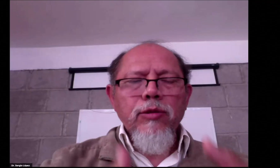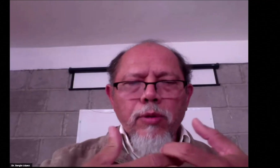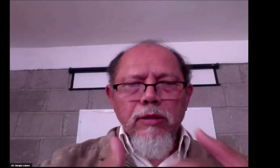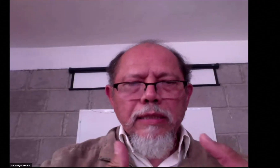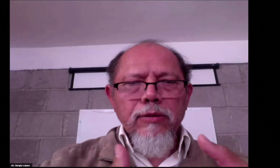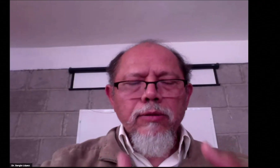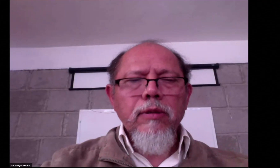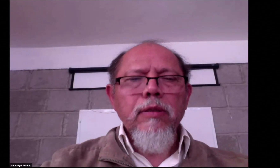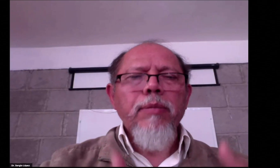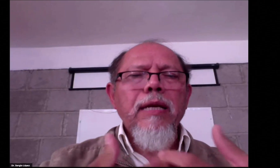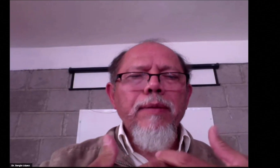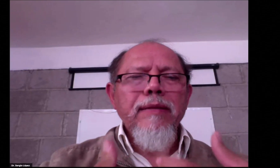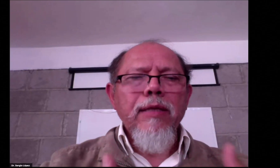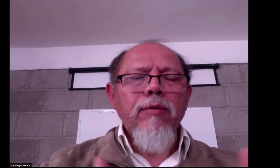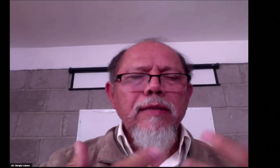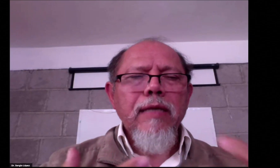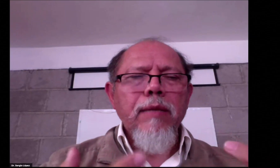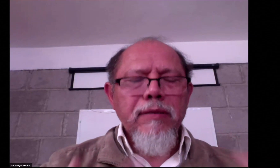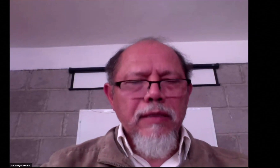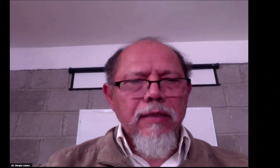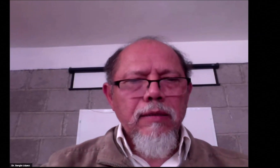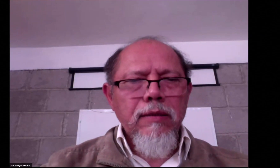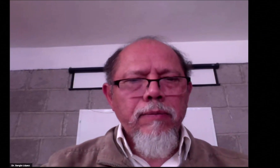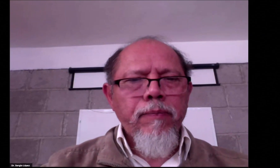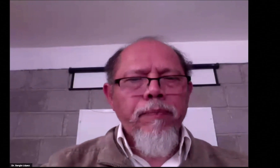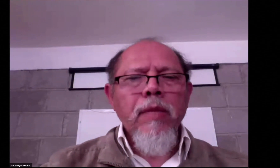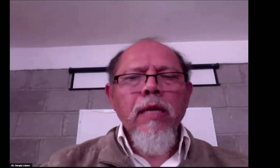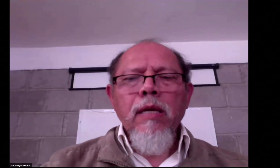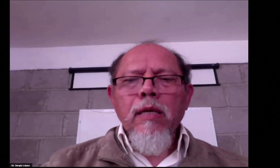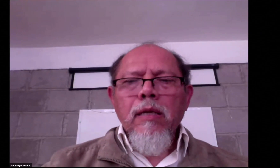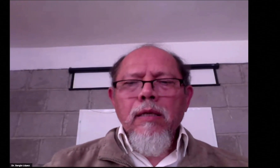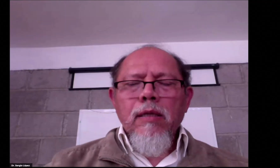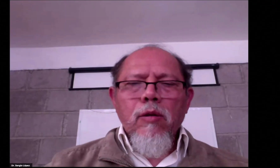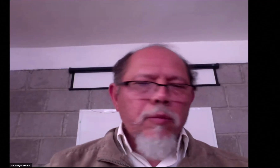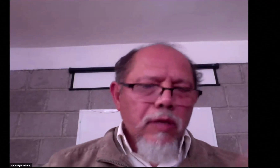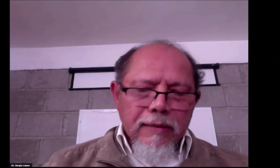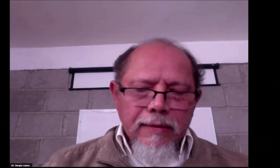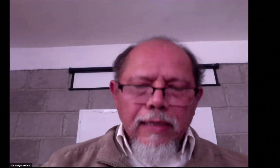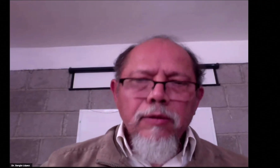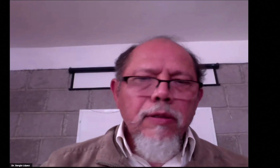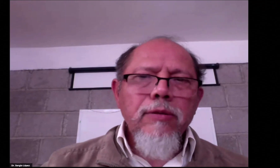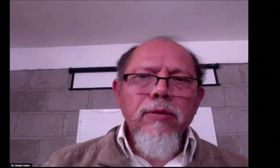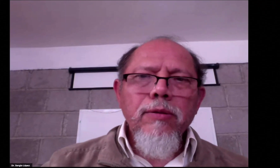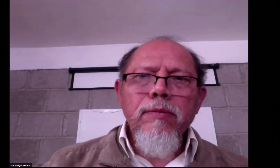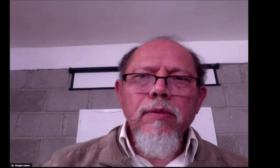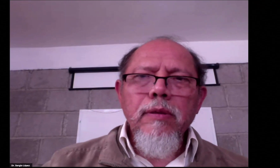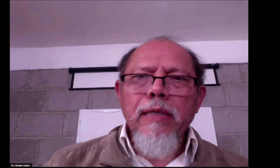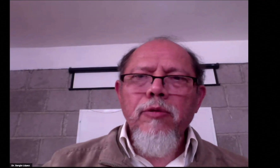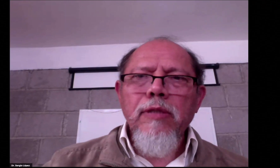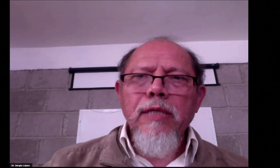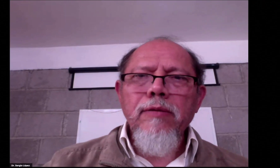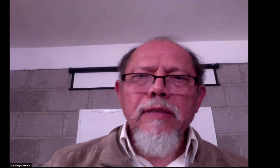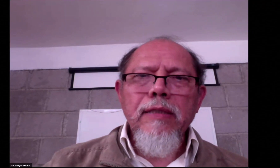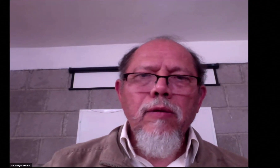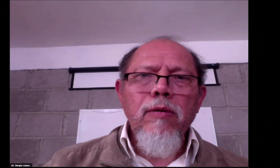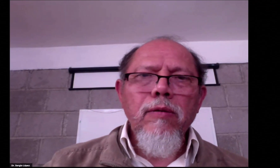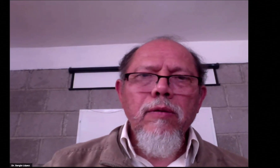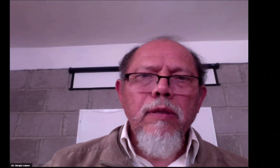getting articulated. And that is a process to overcome a disability. We have done